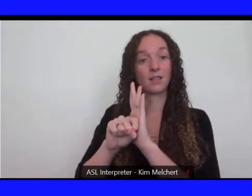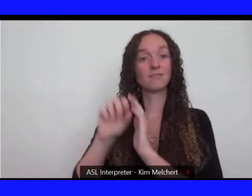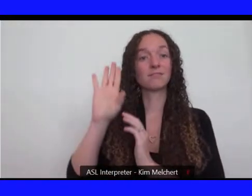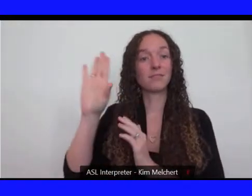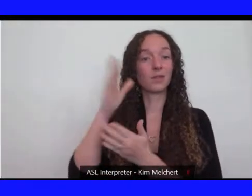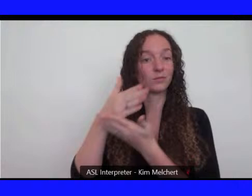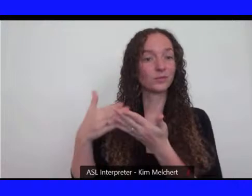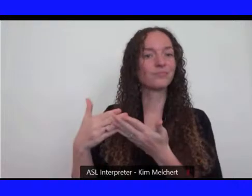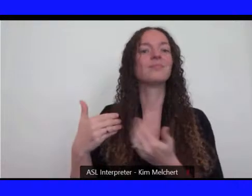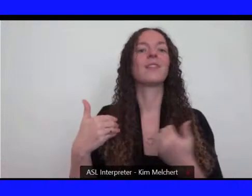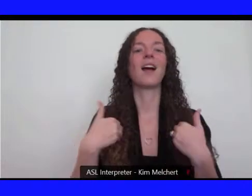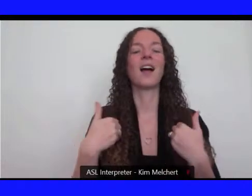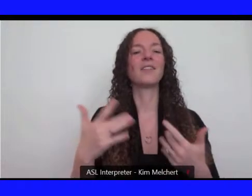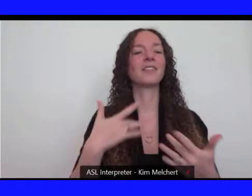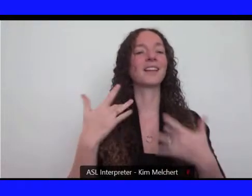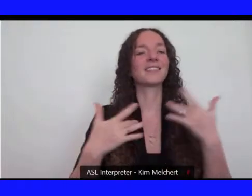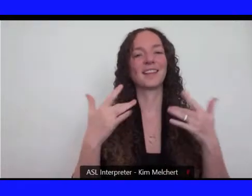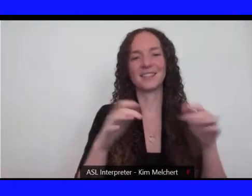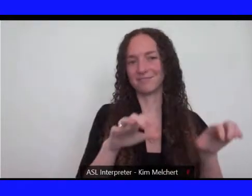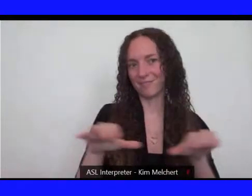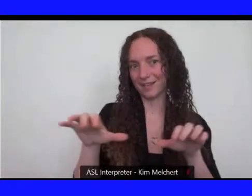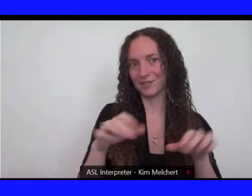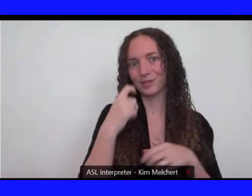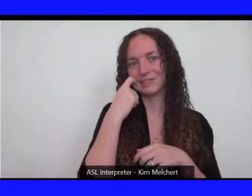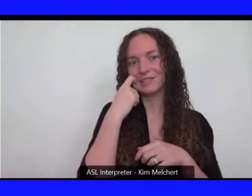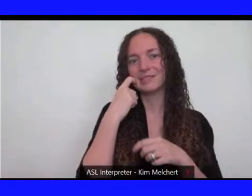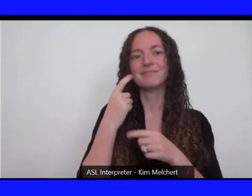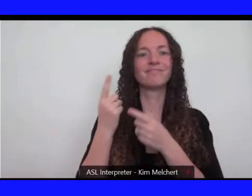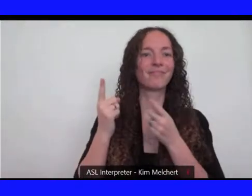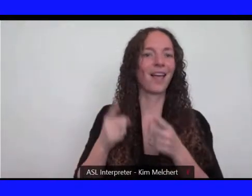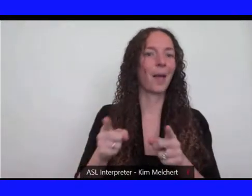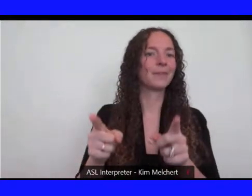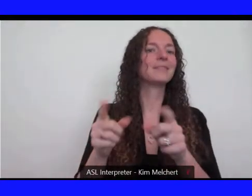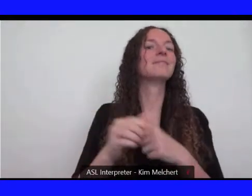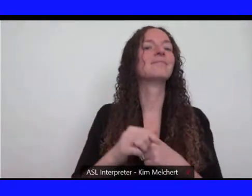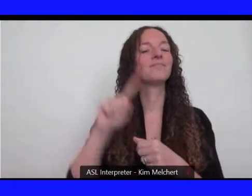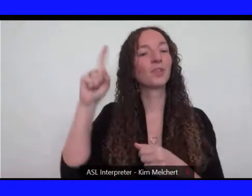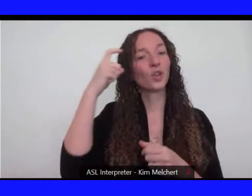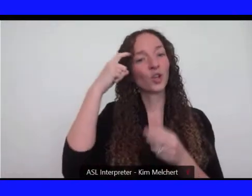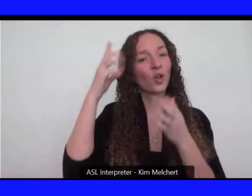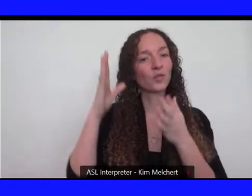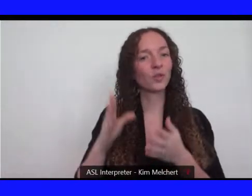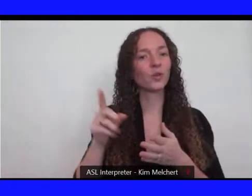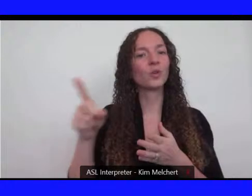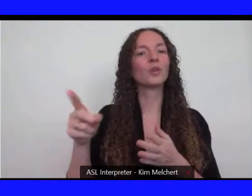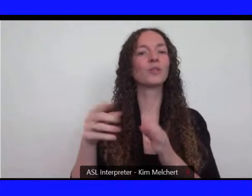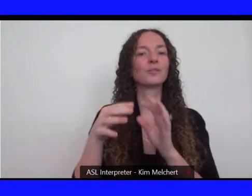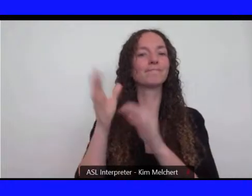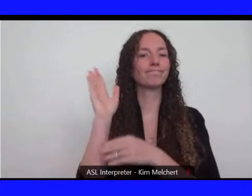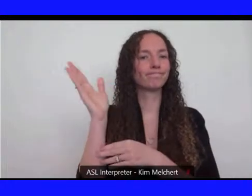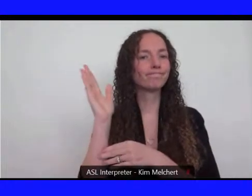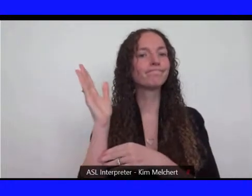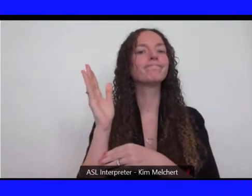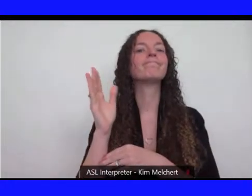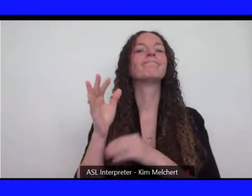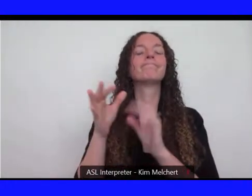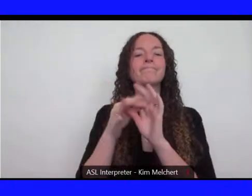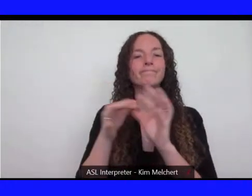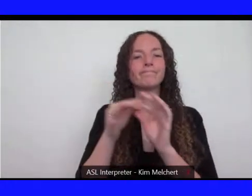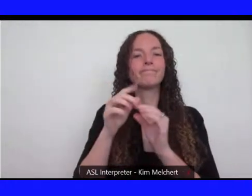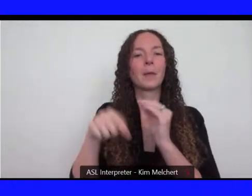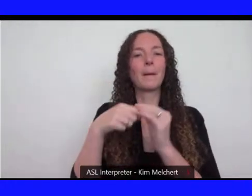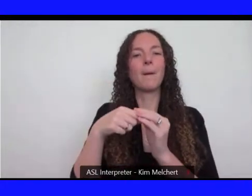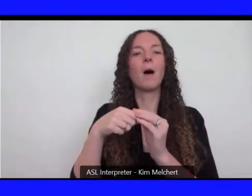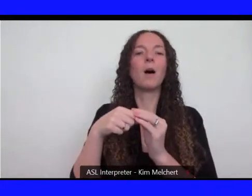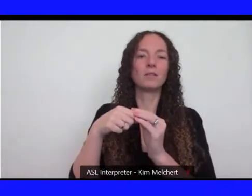The legislature is in as of today. Legislative committee meetings will start. They are currently still remote, which continues to make